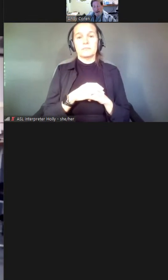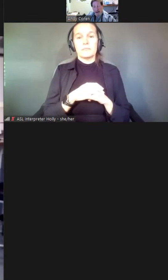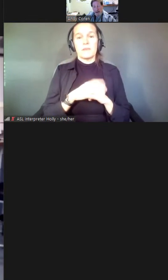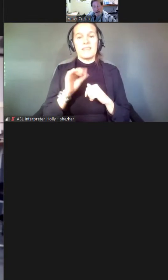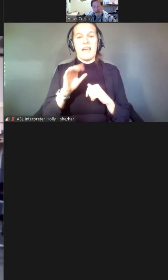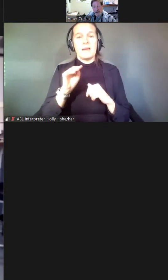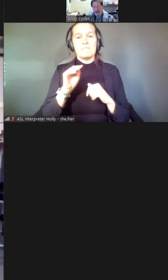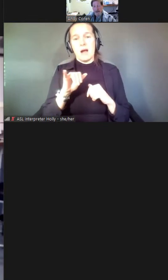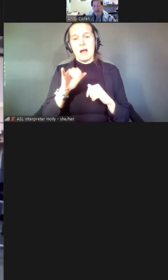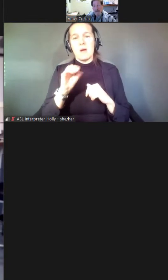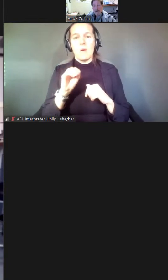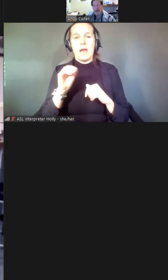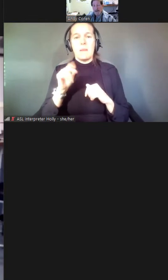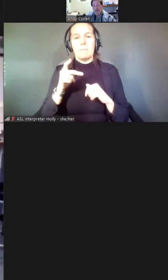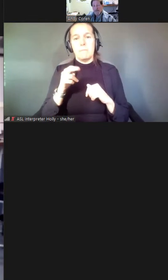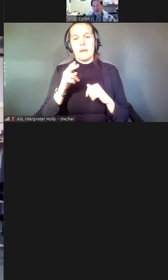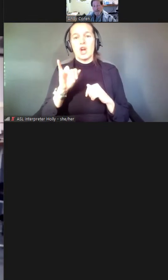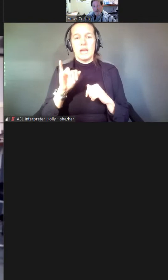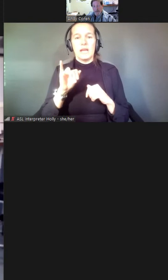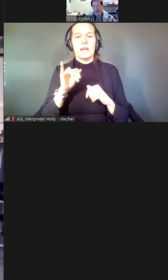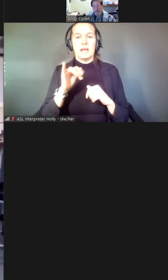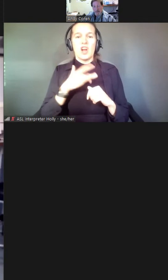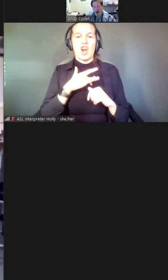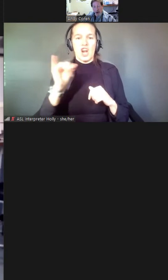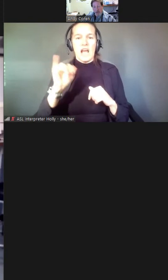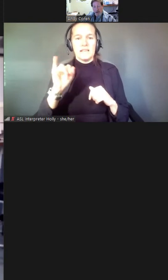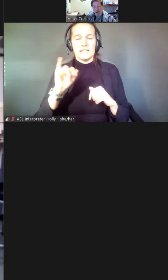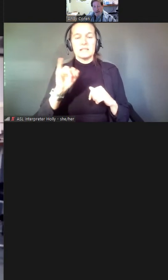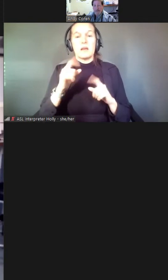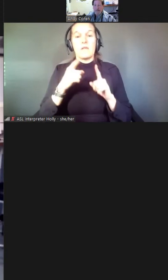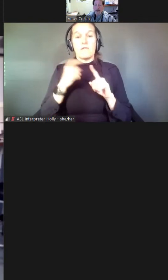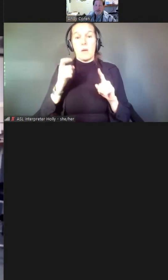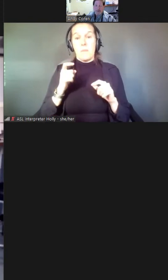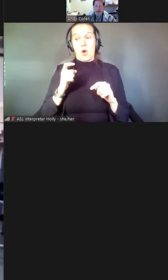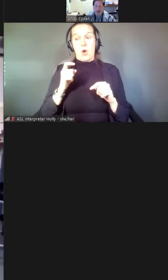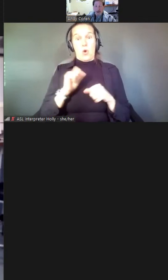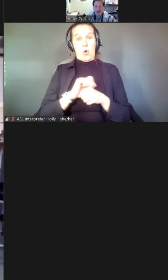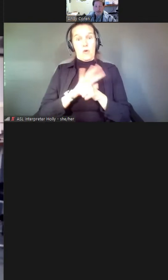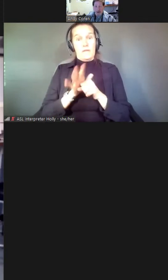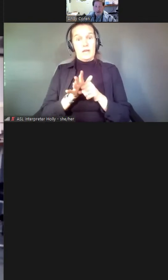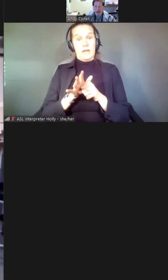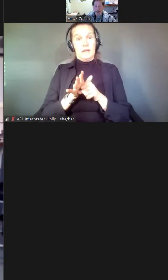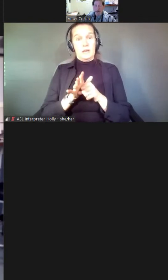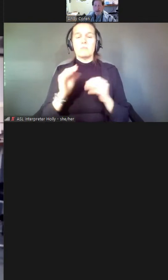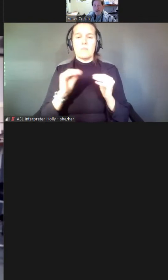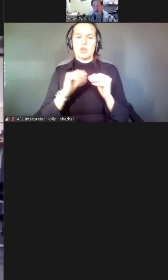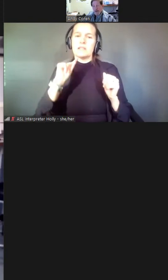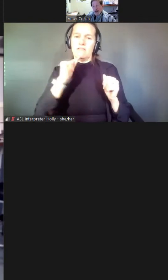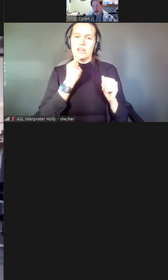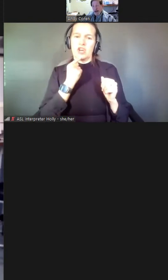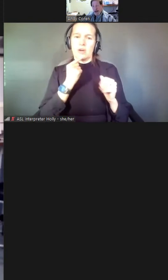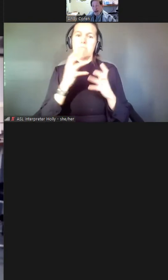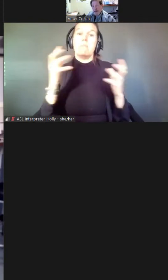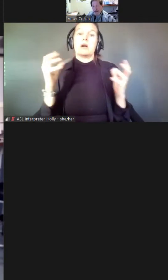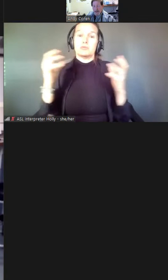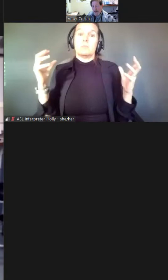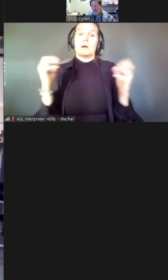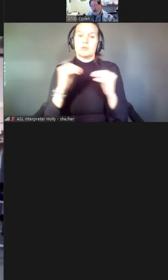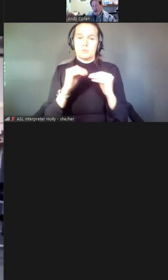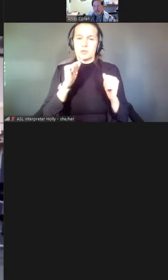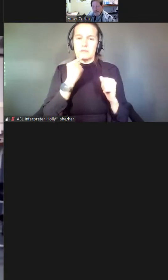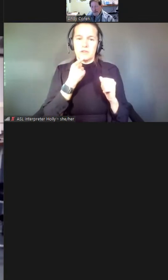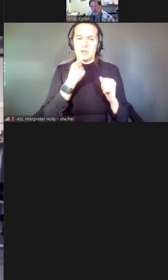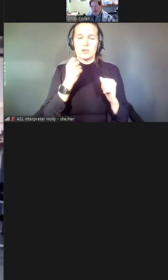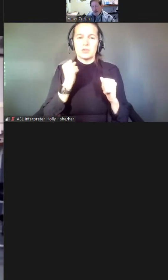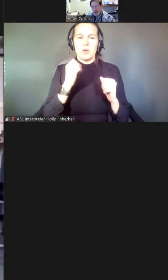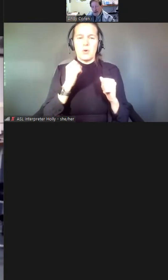myocarditis, pericarditis from COVID is much, much more severe. So I think I've